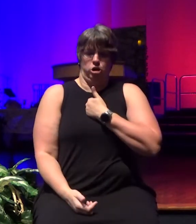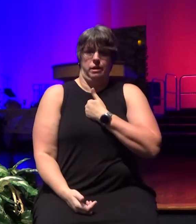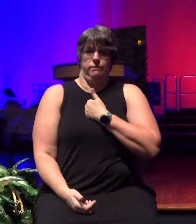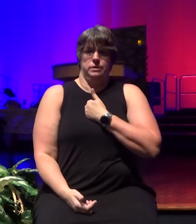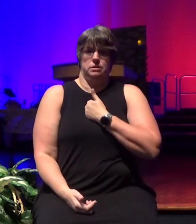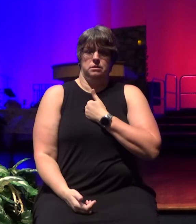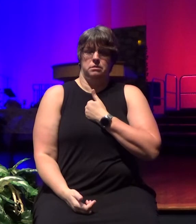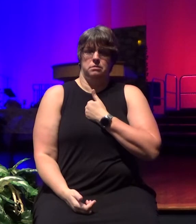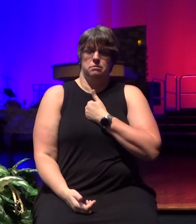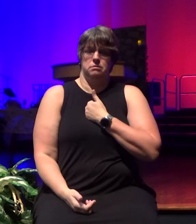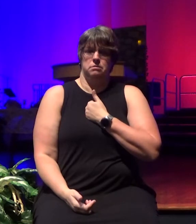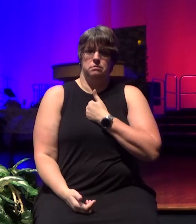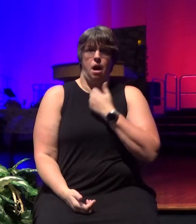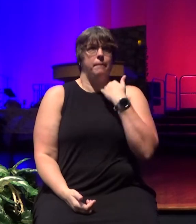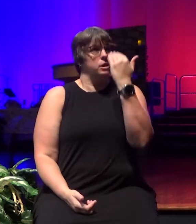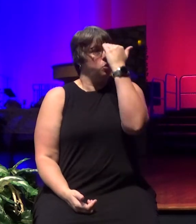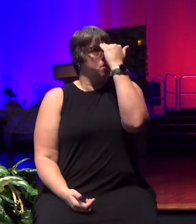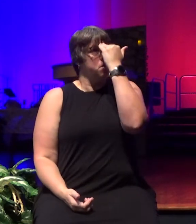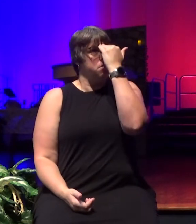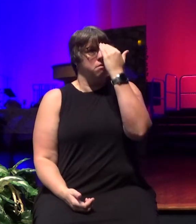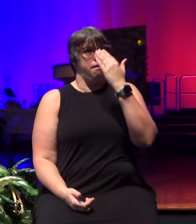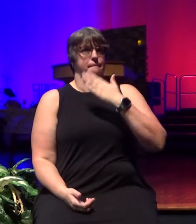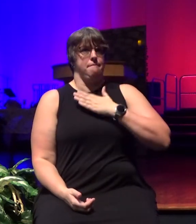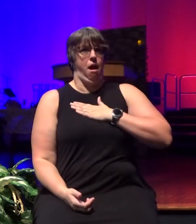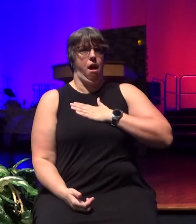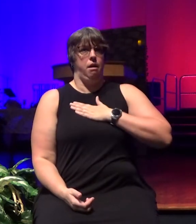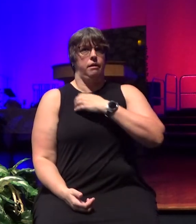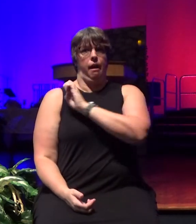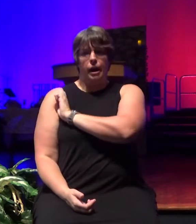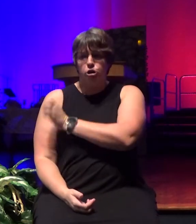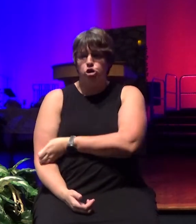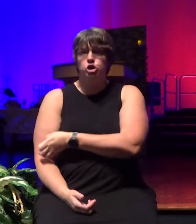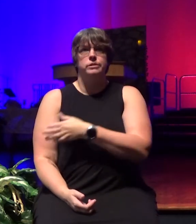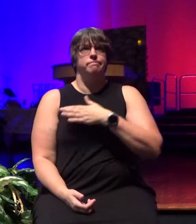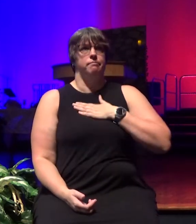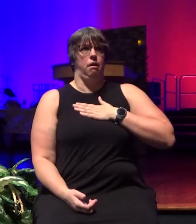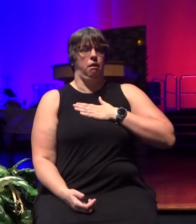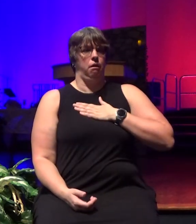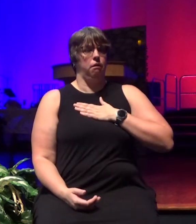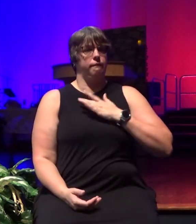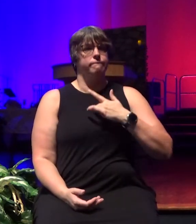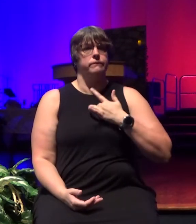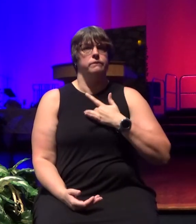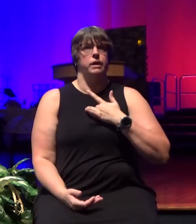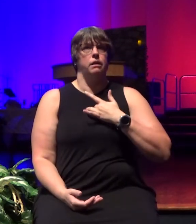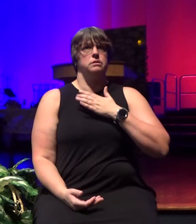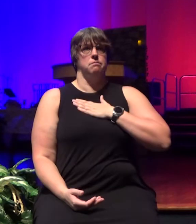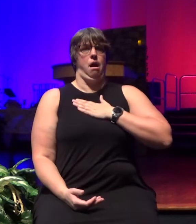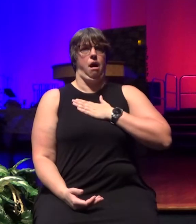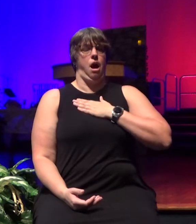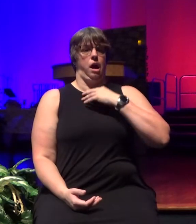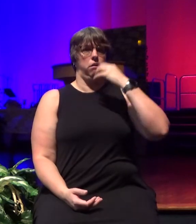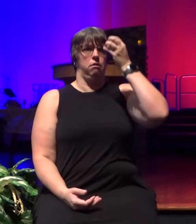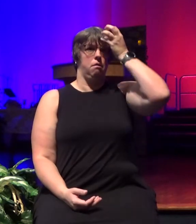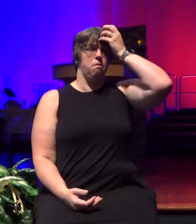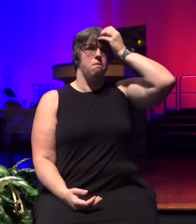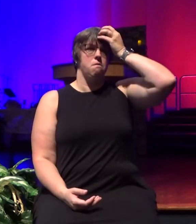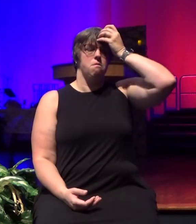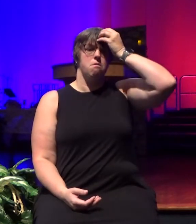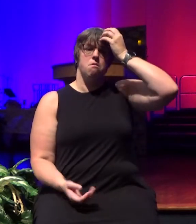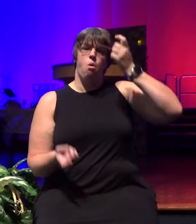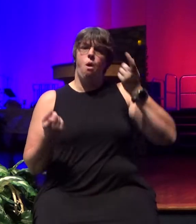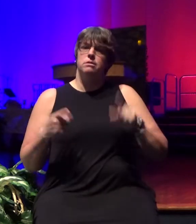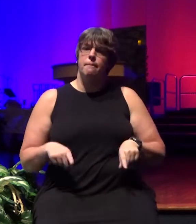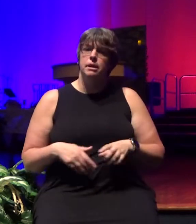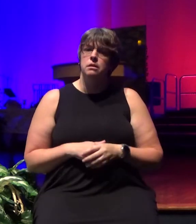thinking, my energies, my feelings. What's been going on in this? Some of the things I think we could take a look at is, how do I deal